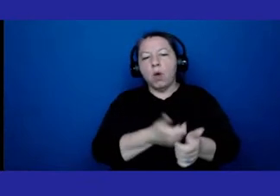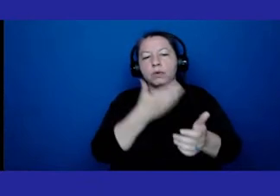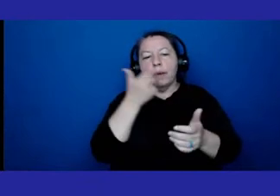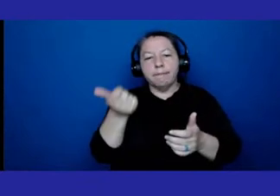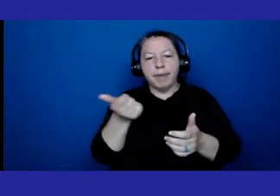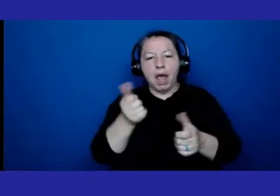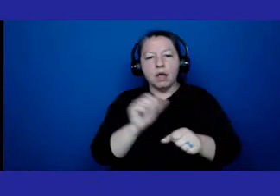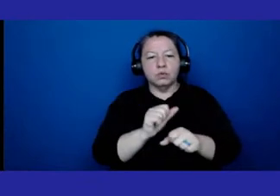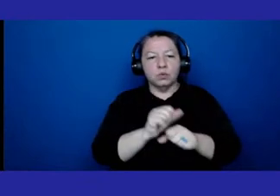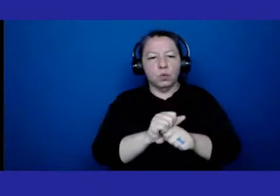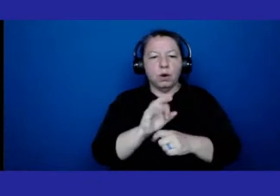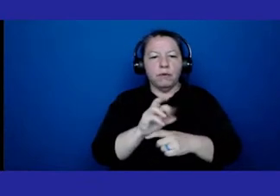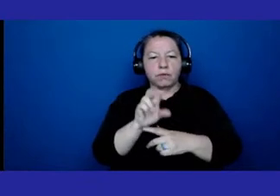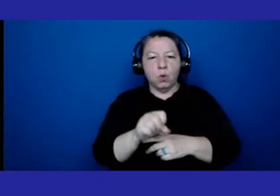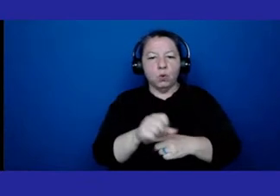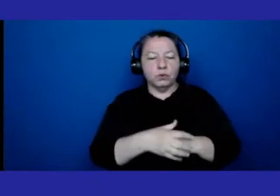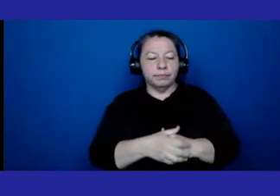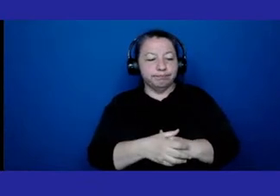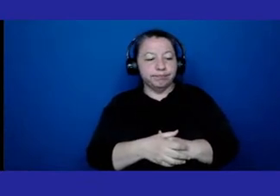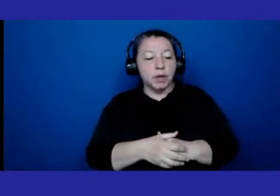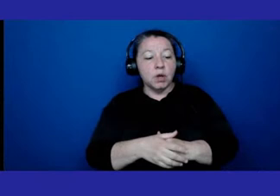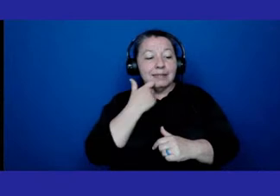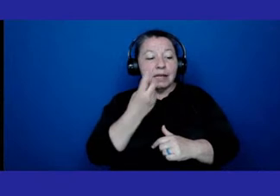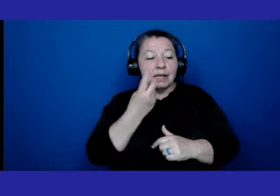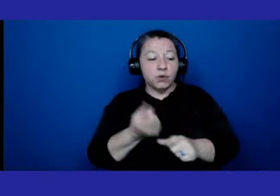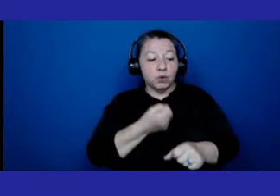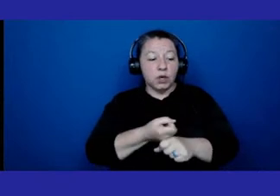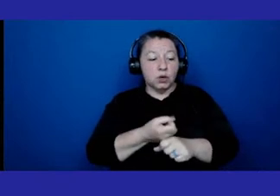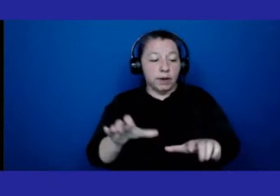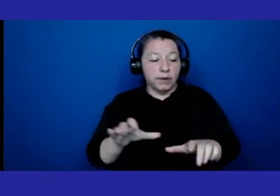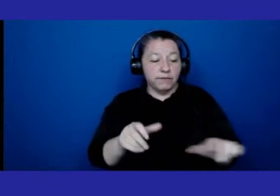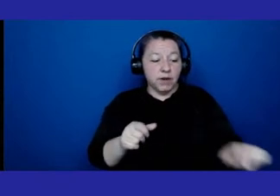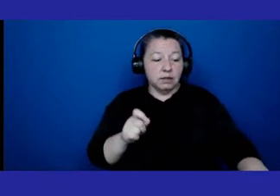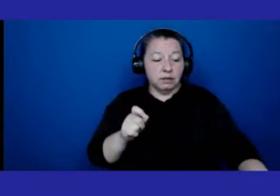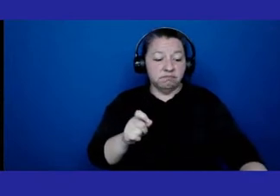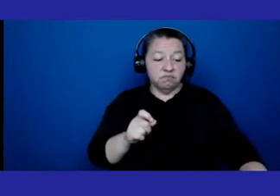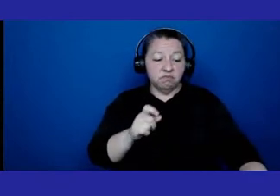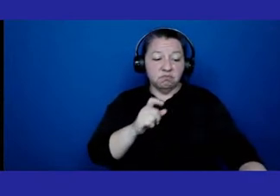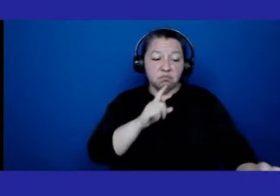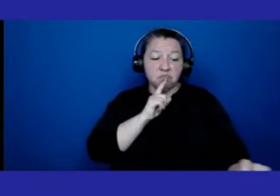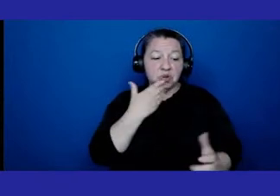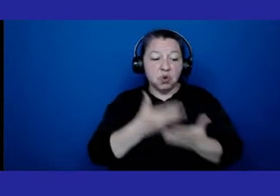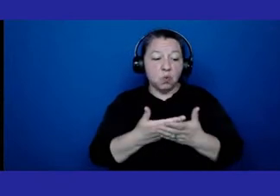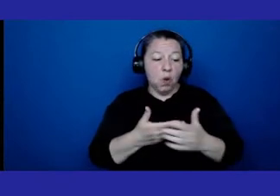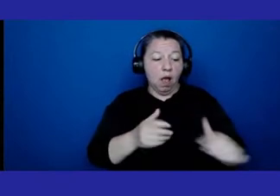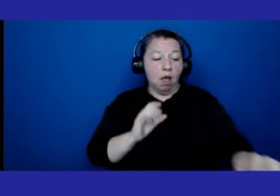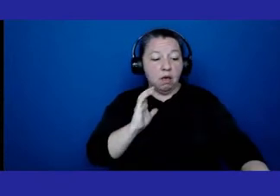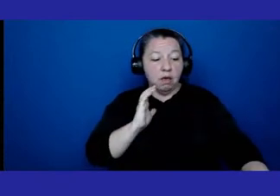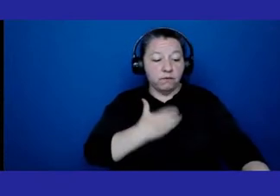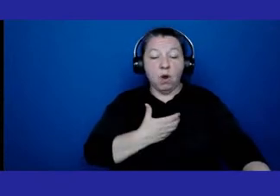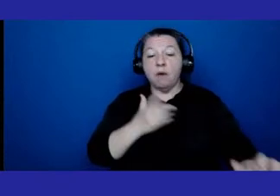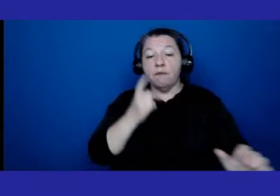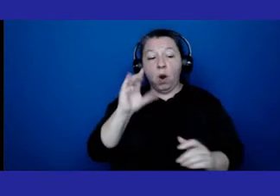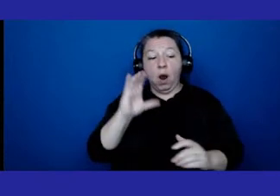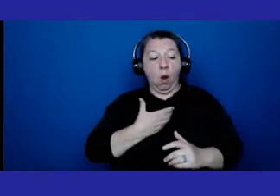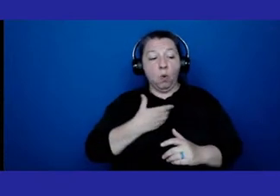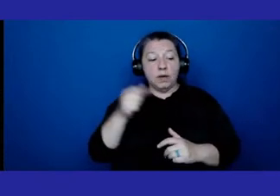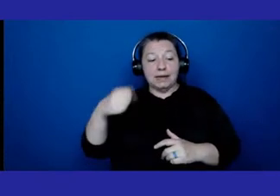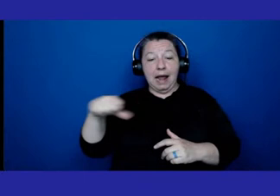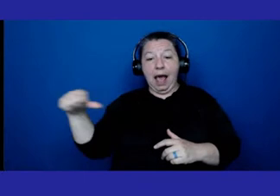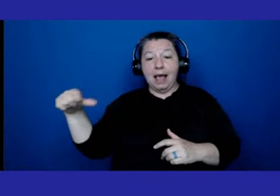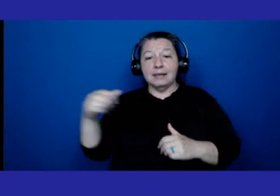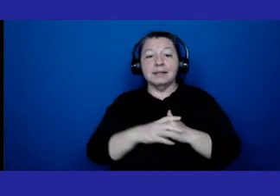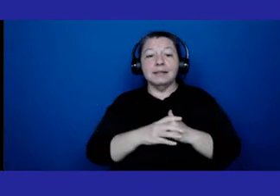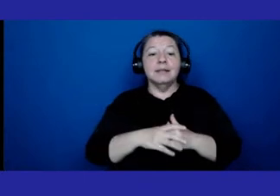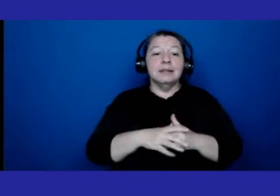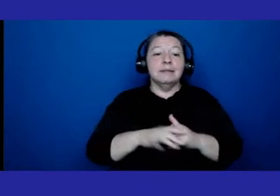workflows. Over the last few years, we have done particularly well in our denials, and we're taking that same approach,